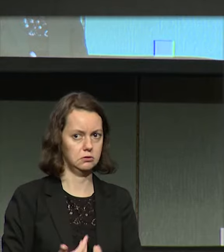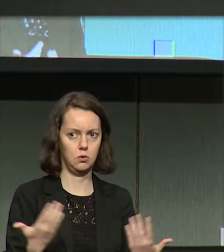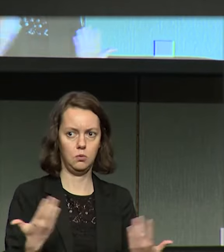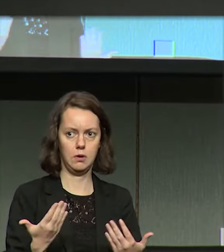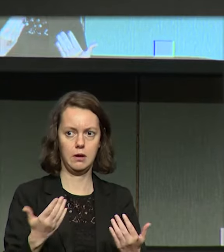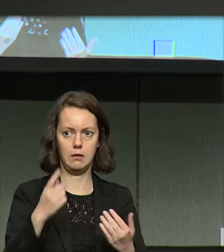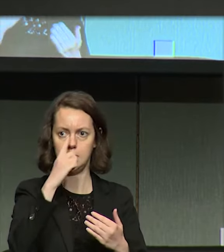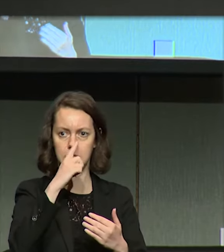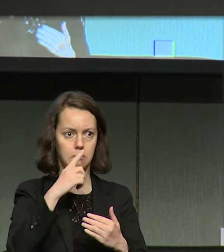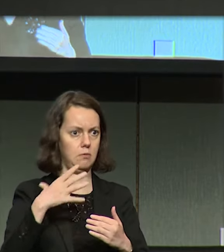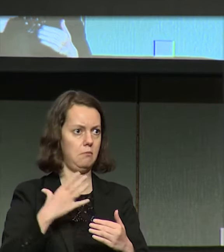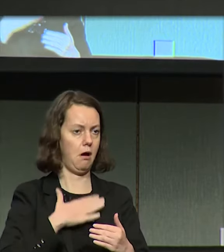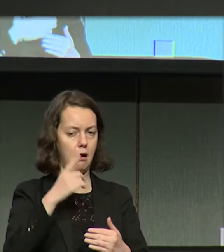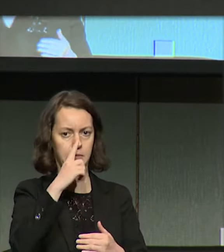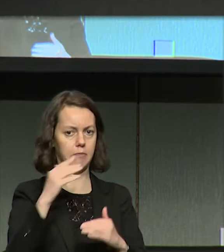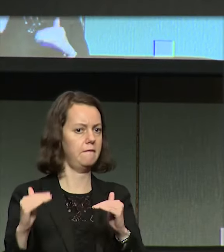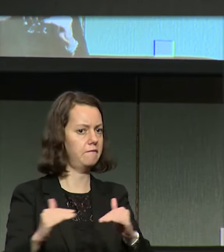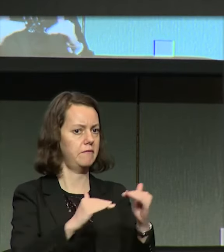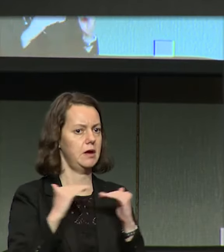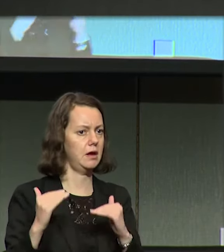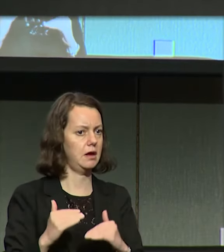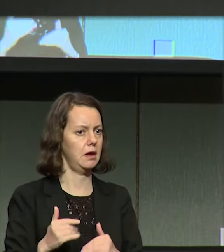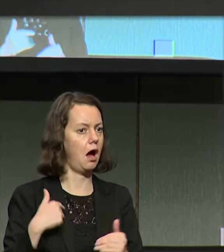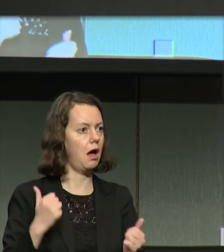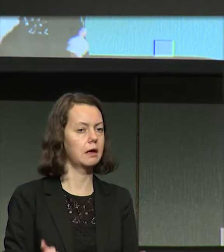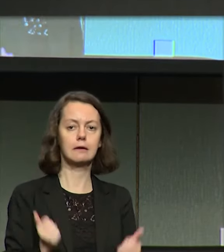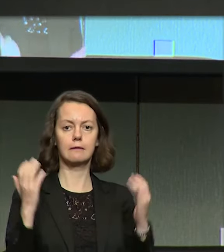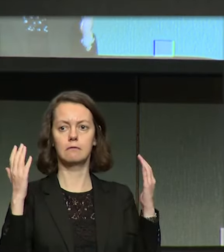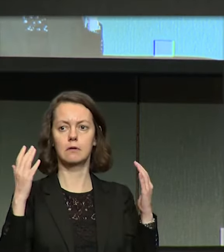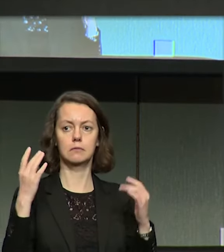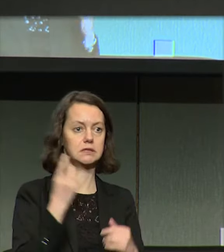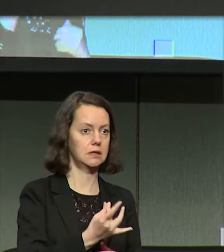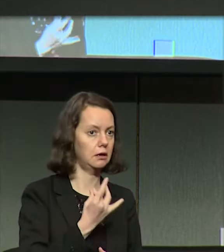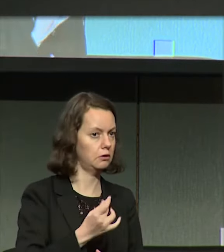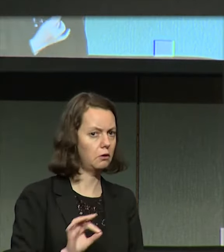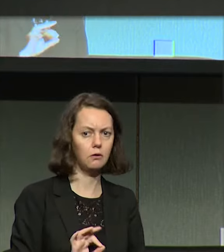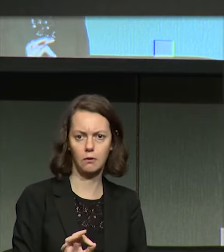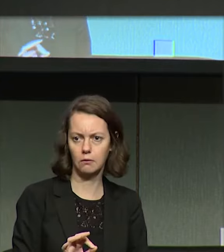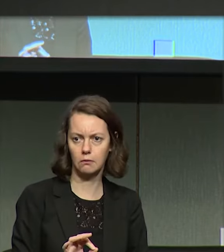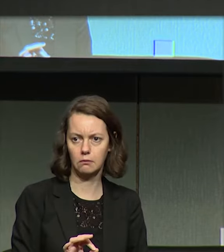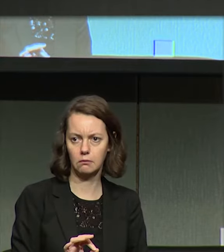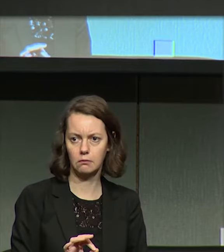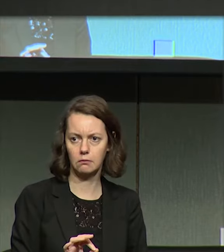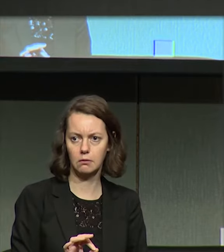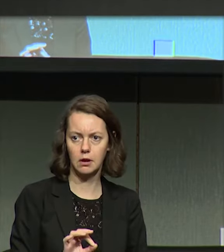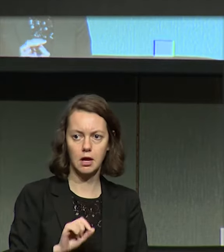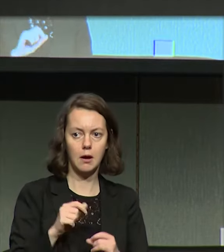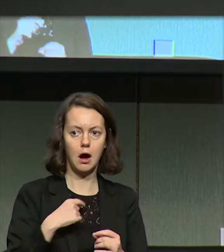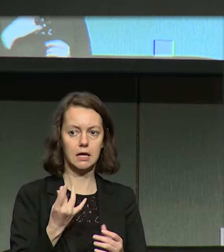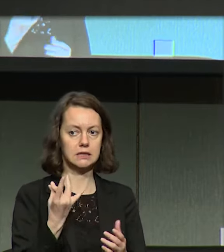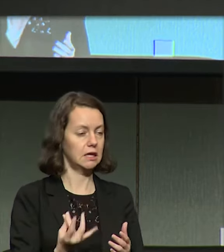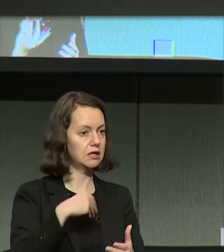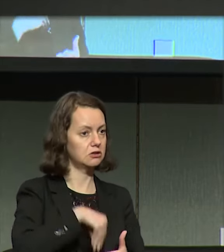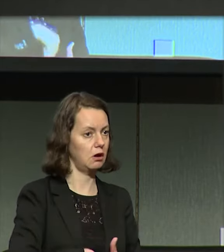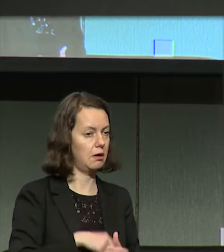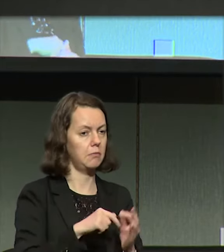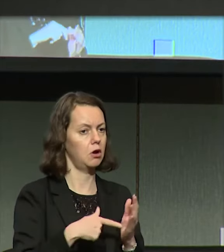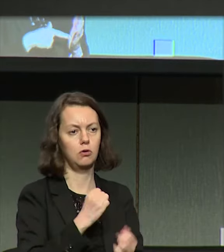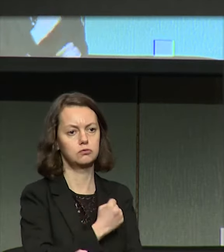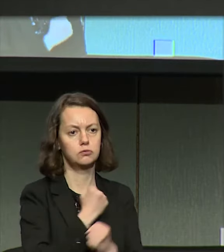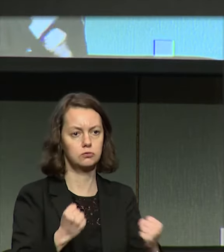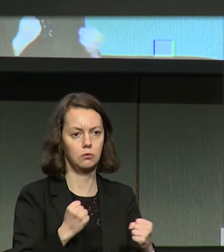for my people. I haven't surrendered my sense of being Italian, just not resonating as strongly. Make sense?